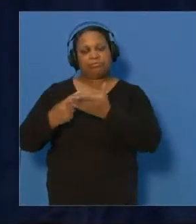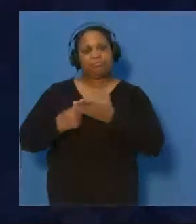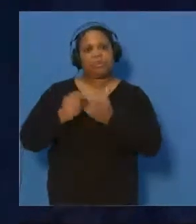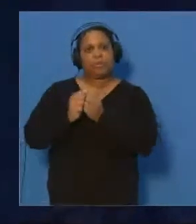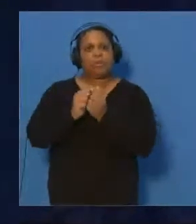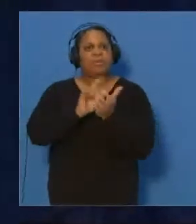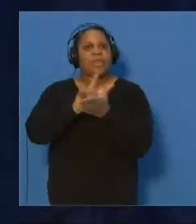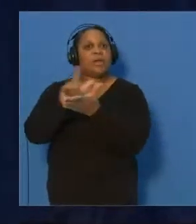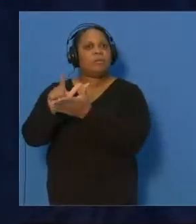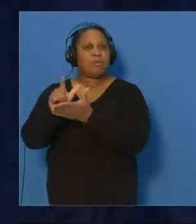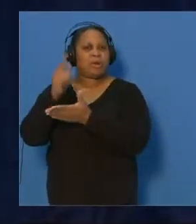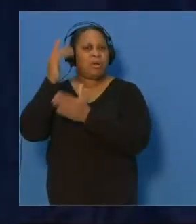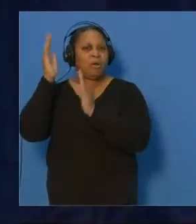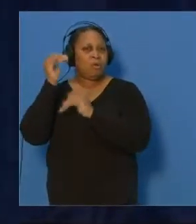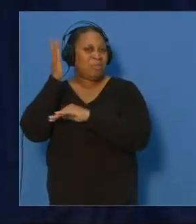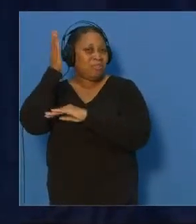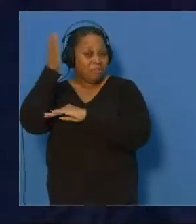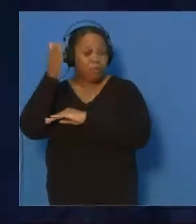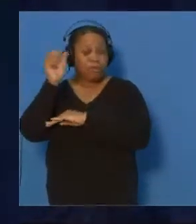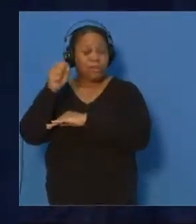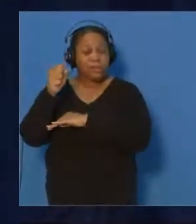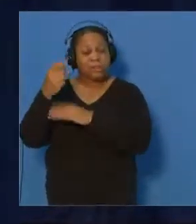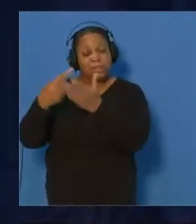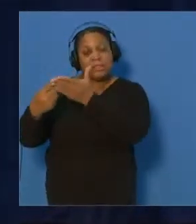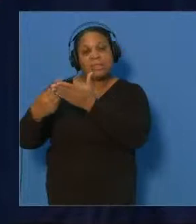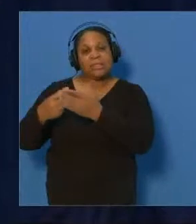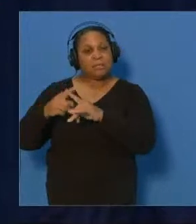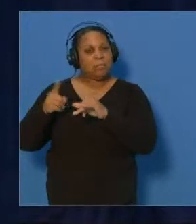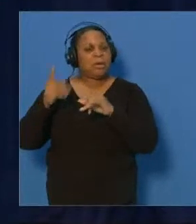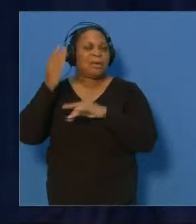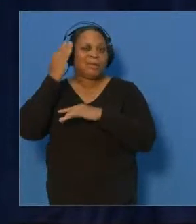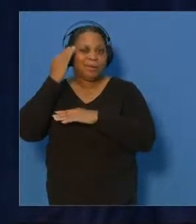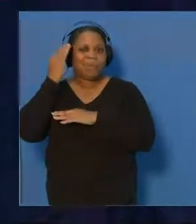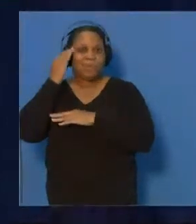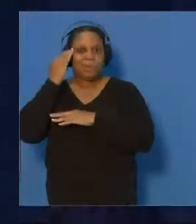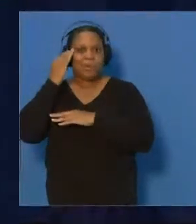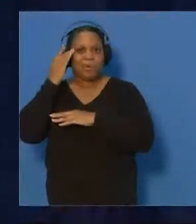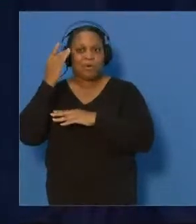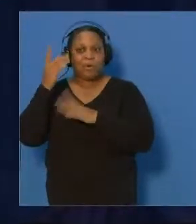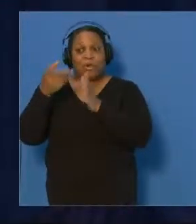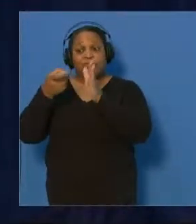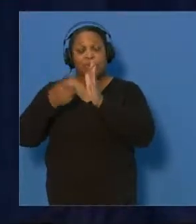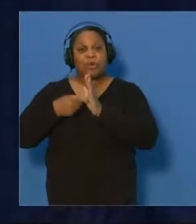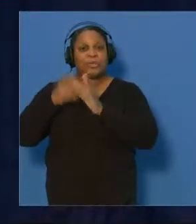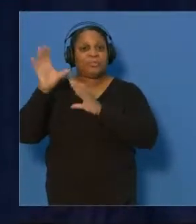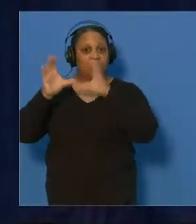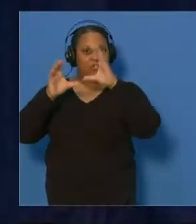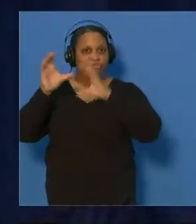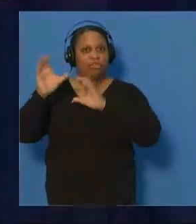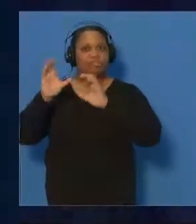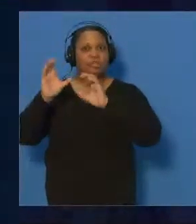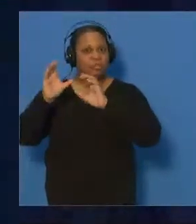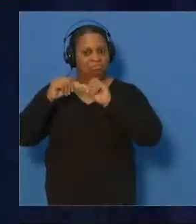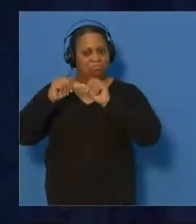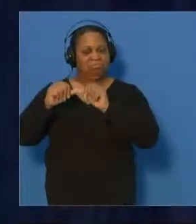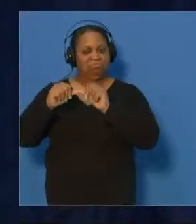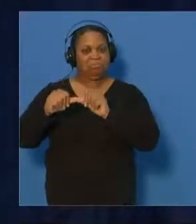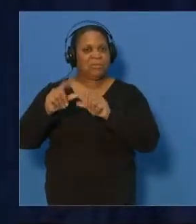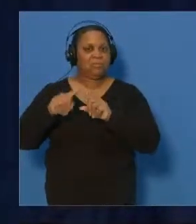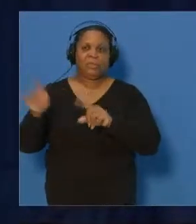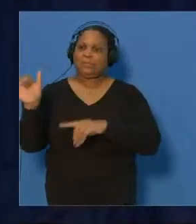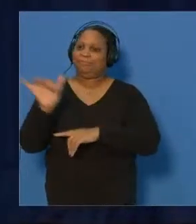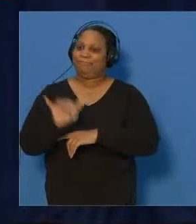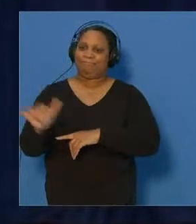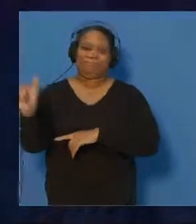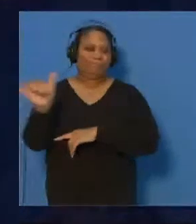that in the future, we're able to speak more closely to that. But I know there's been requests for that construction to continue, and the answer is the same as it was